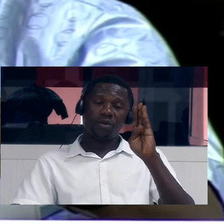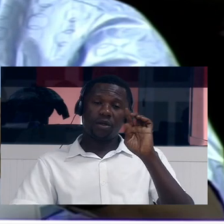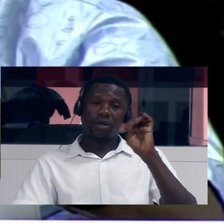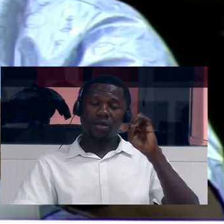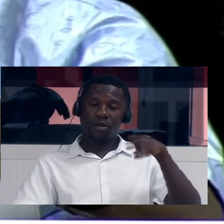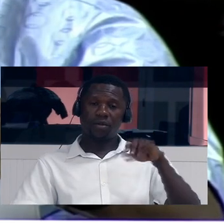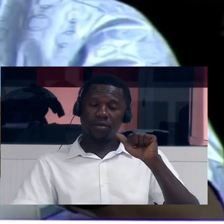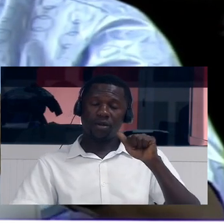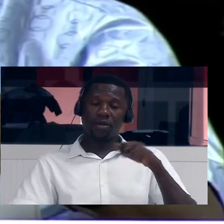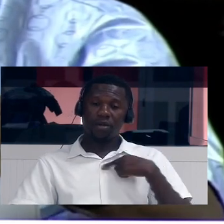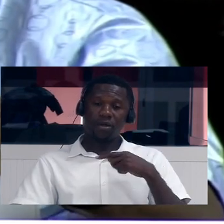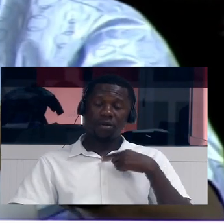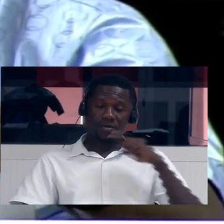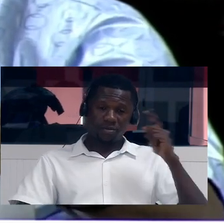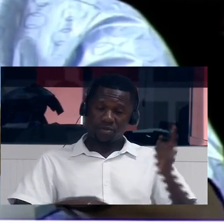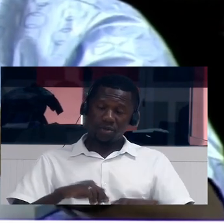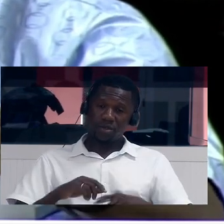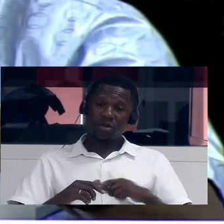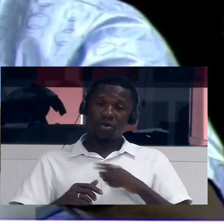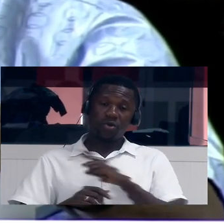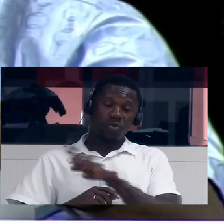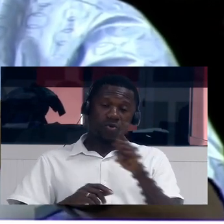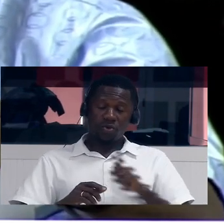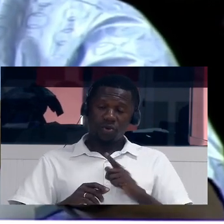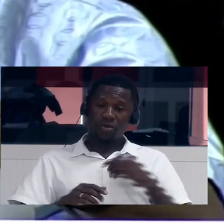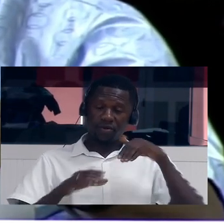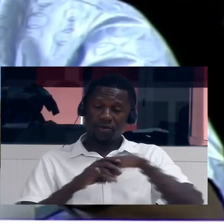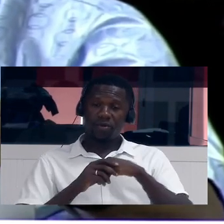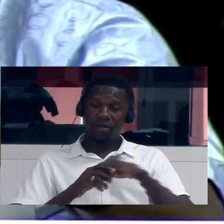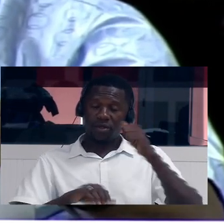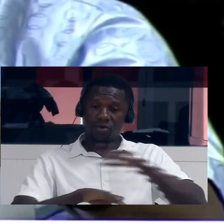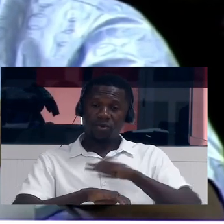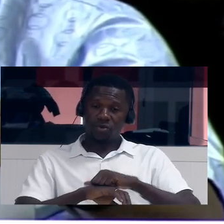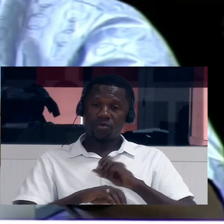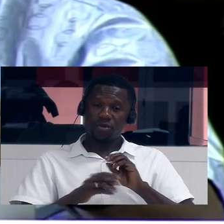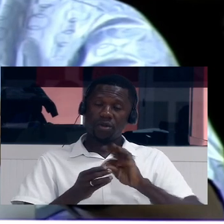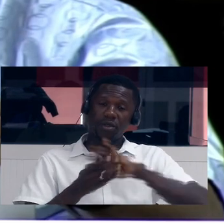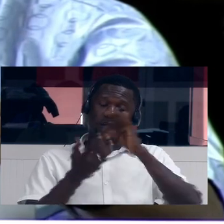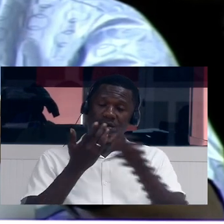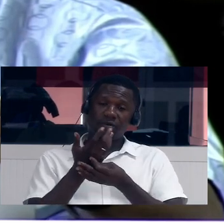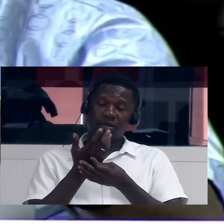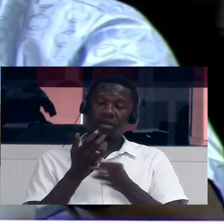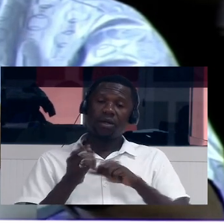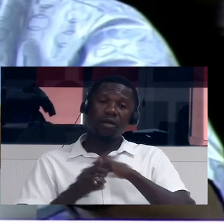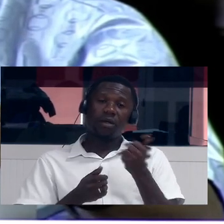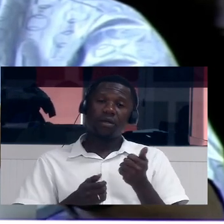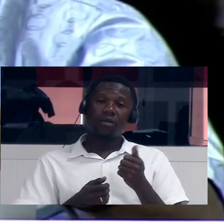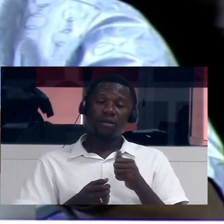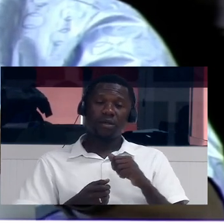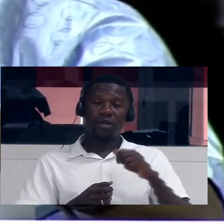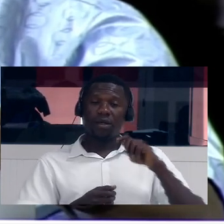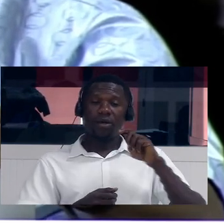involved in the torture be redeployed, and that the culprit in the rape of Binta Mane be identified or